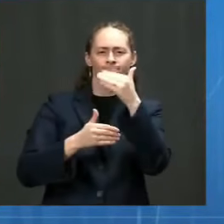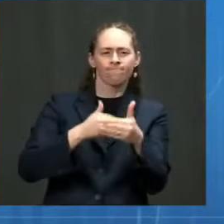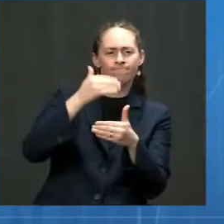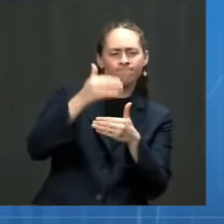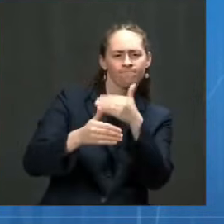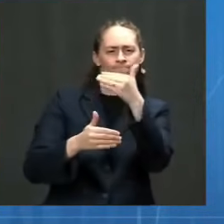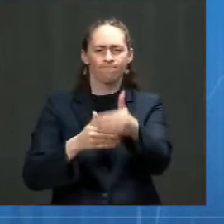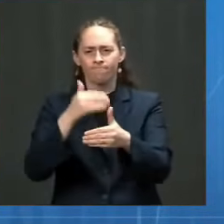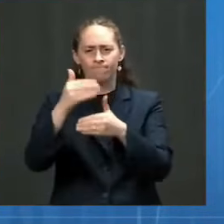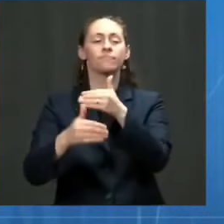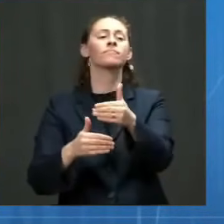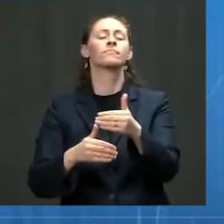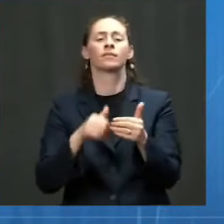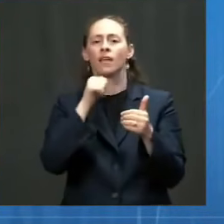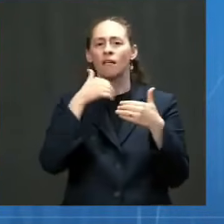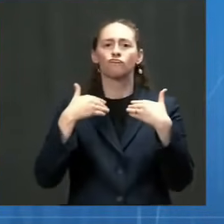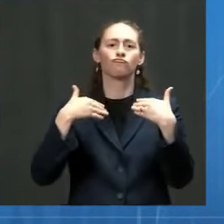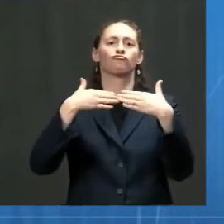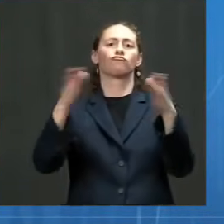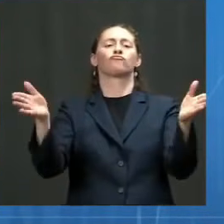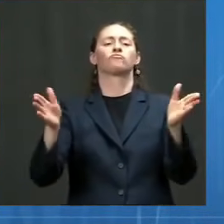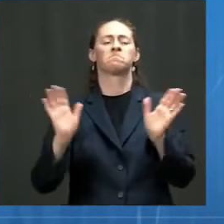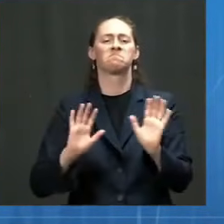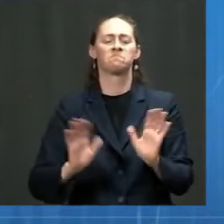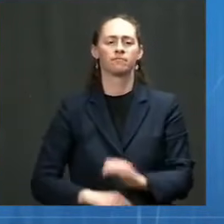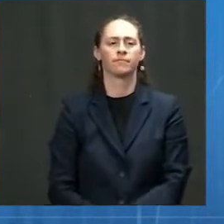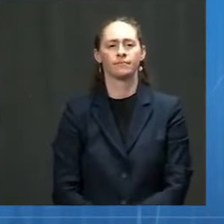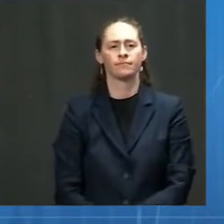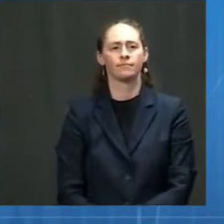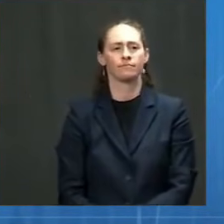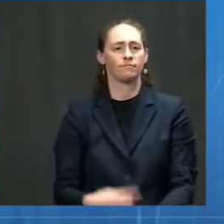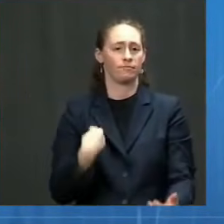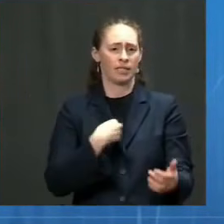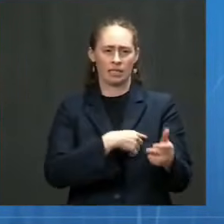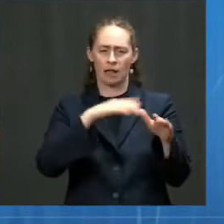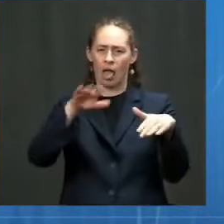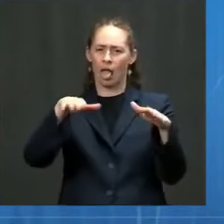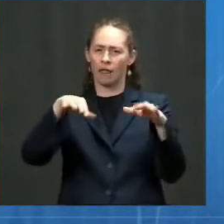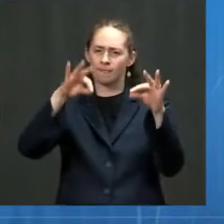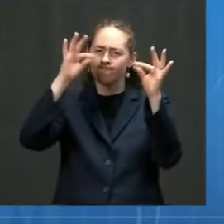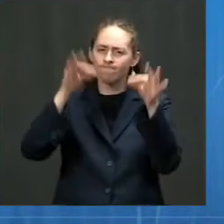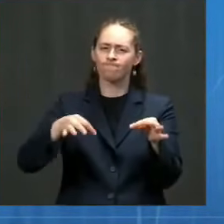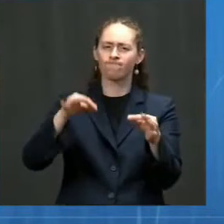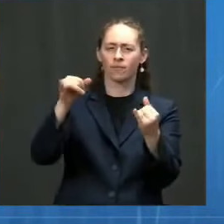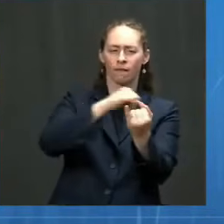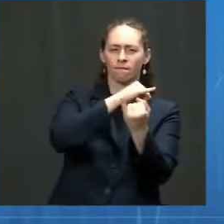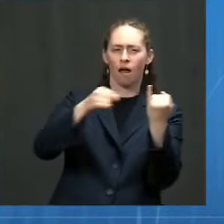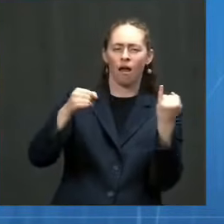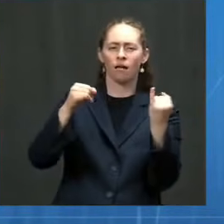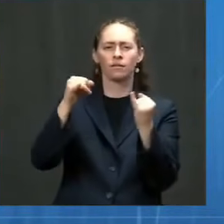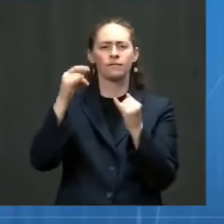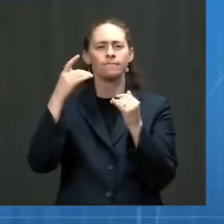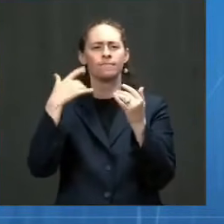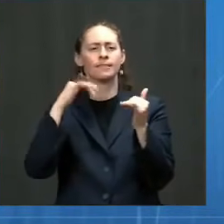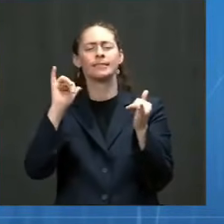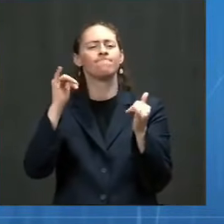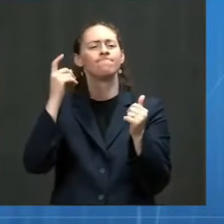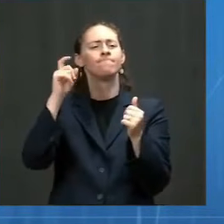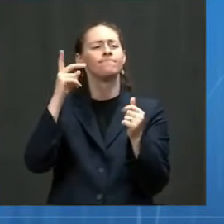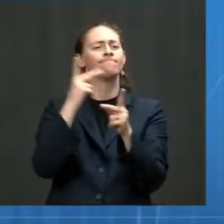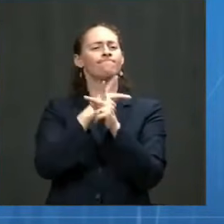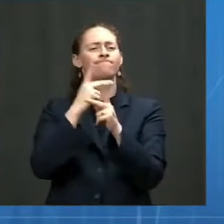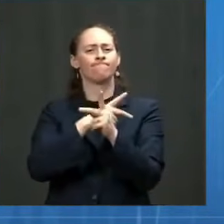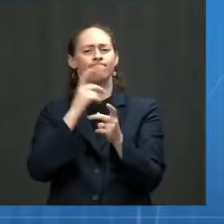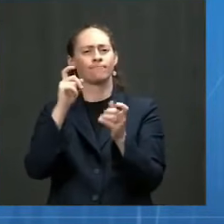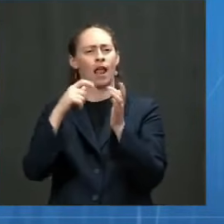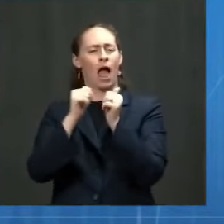may, there's still policy work being done here, may need to have some type of a vaccine